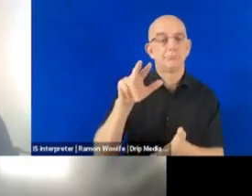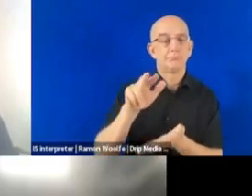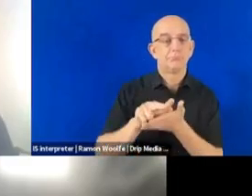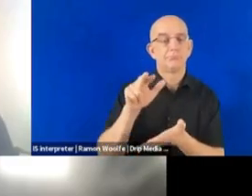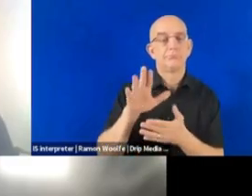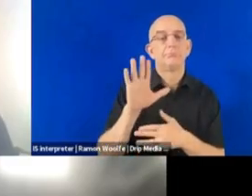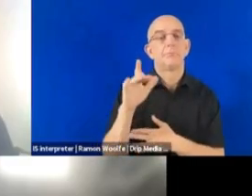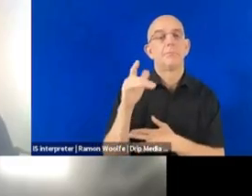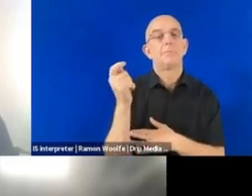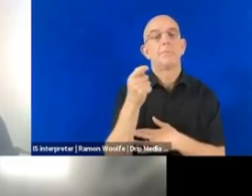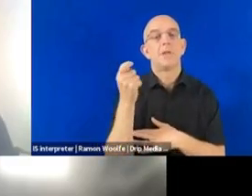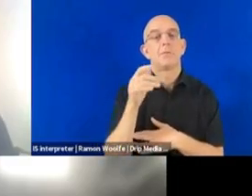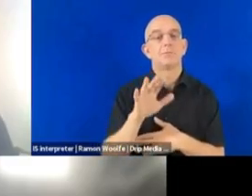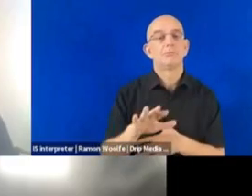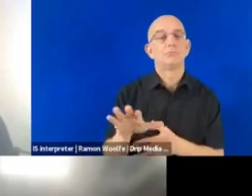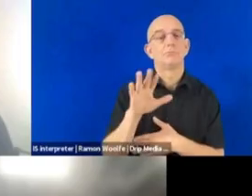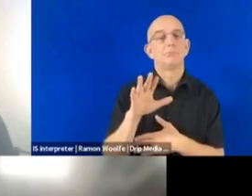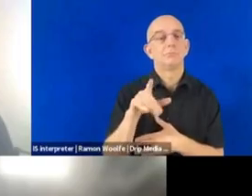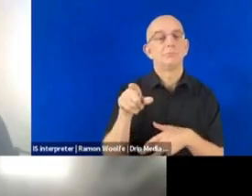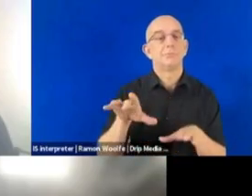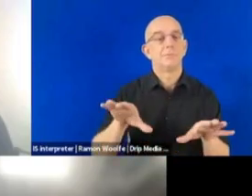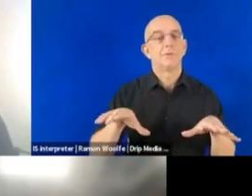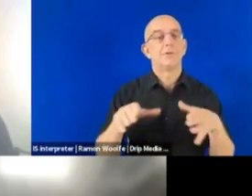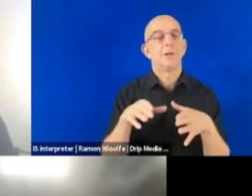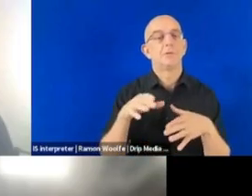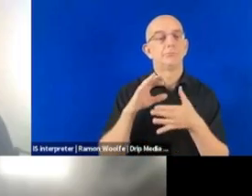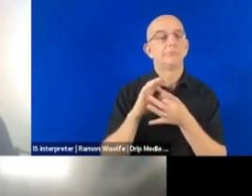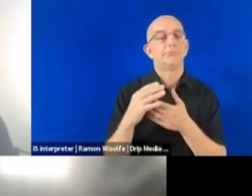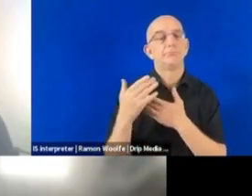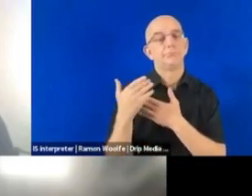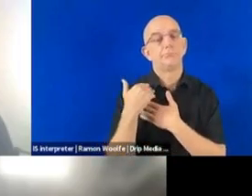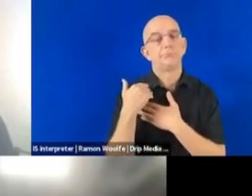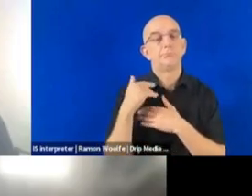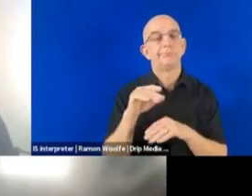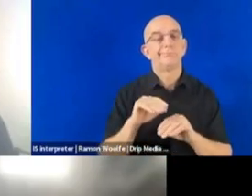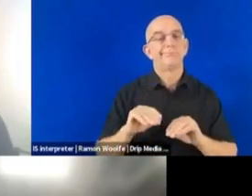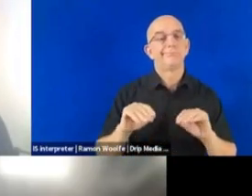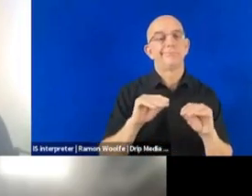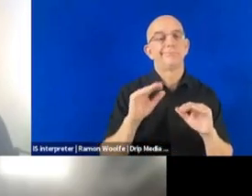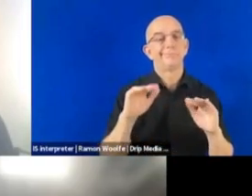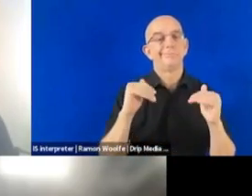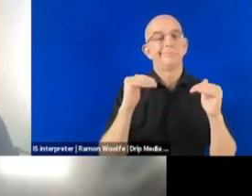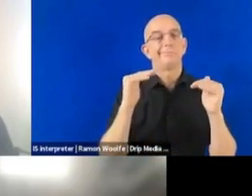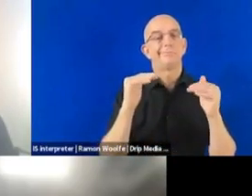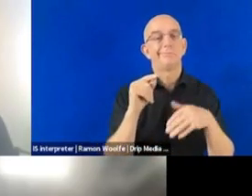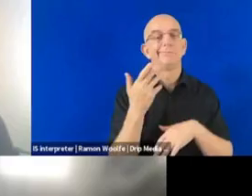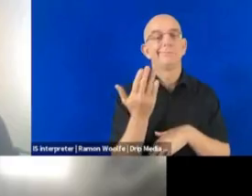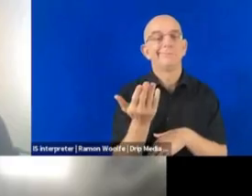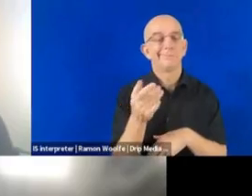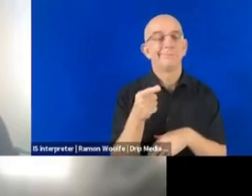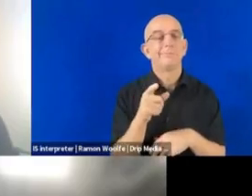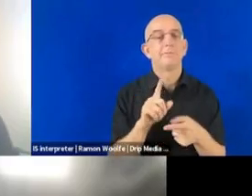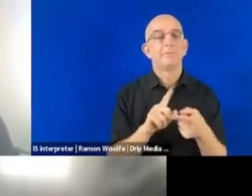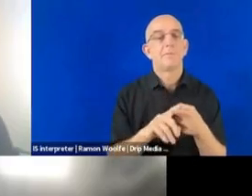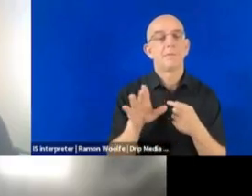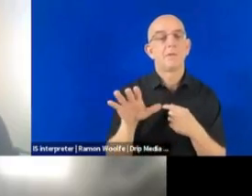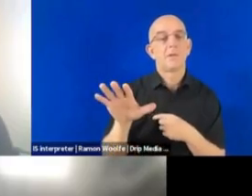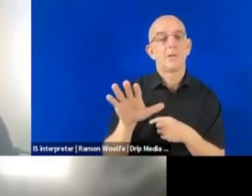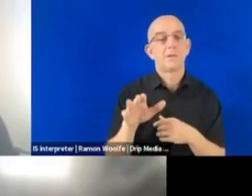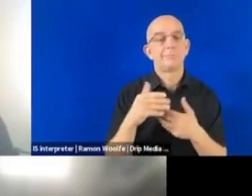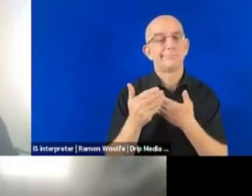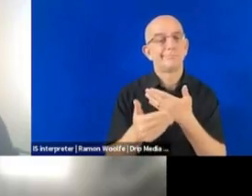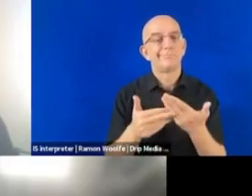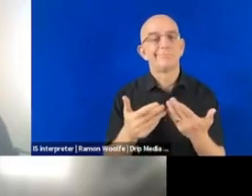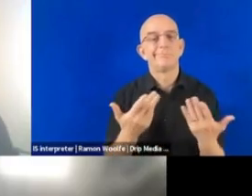but also adapting transformed materials. But also, as a college, we will remain a base for social